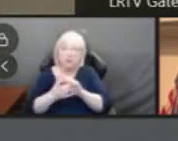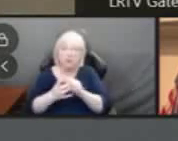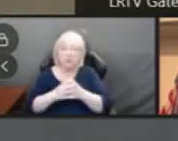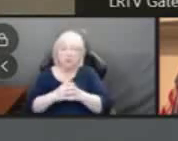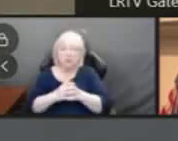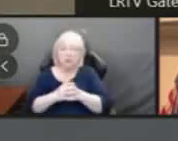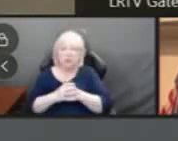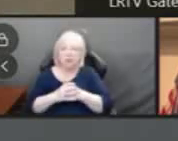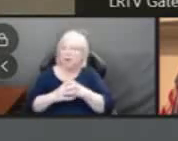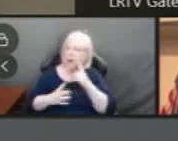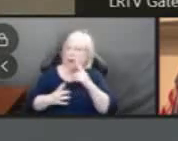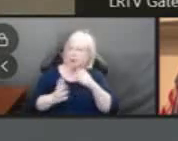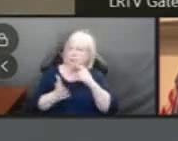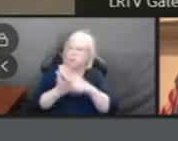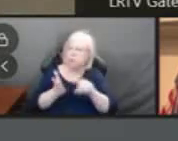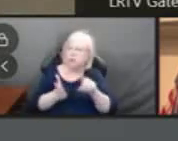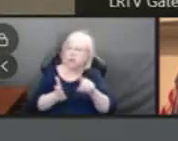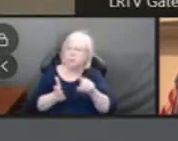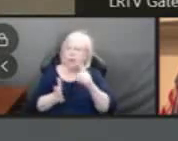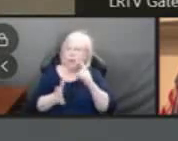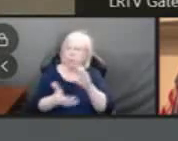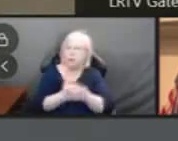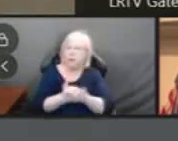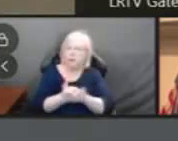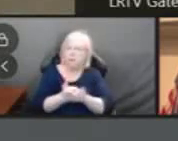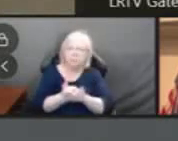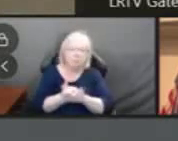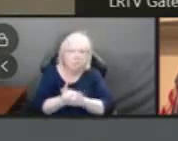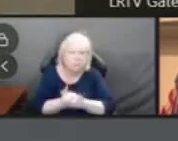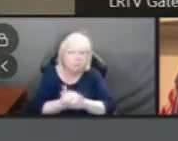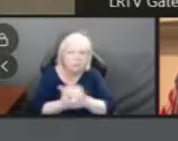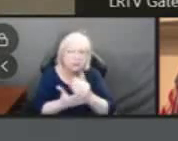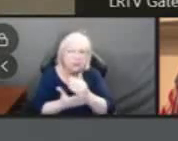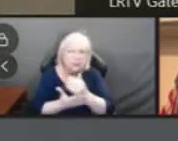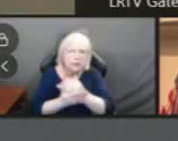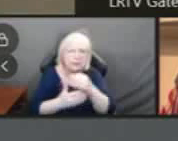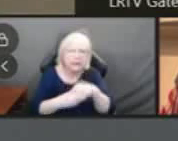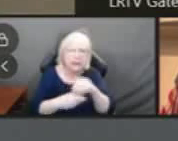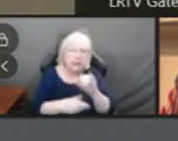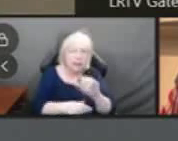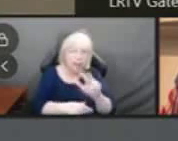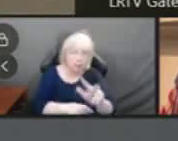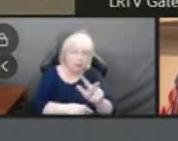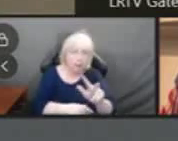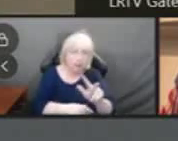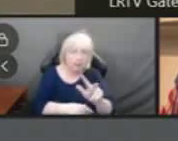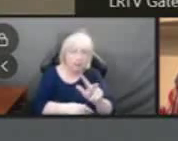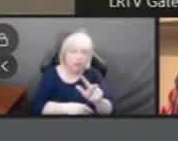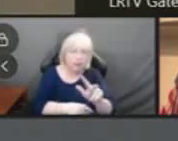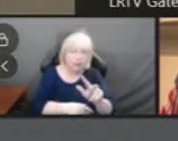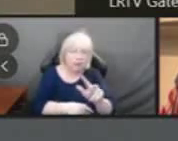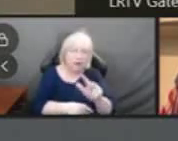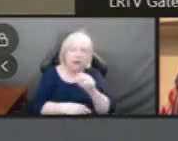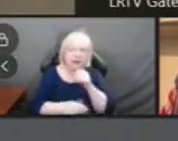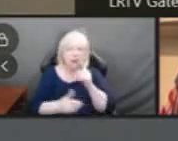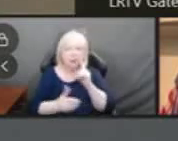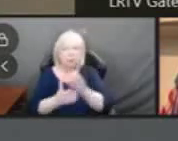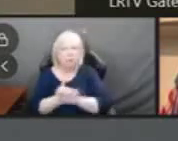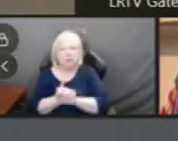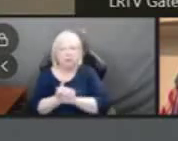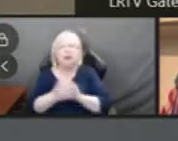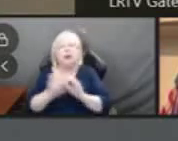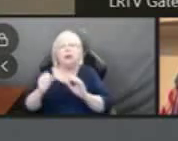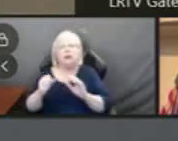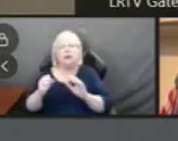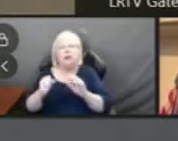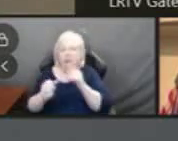I'll have to look that up real quick. I believe it is listed in the I-3. Okay. And I don't believe it,